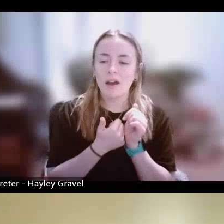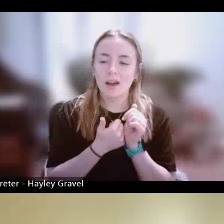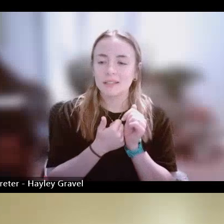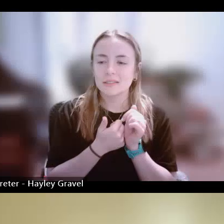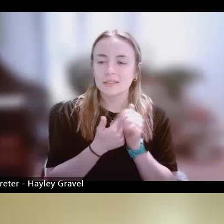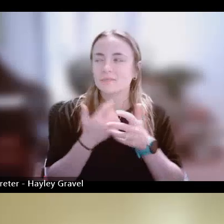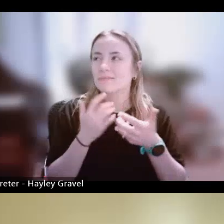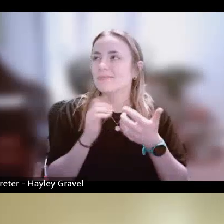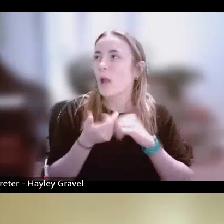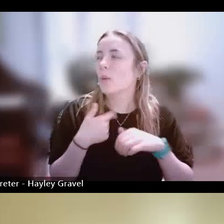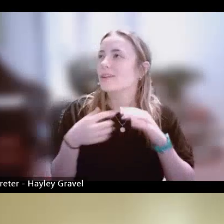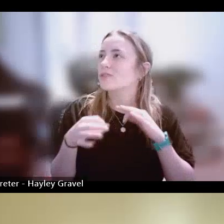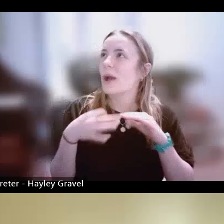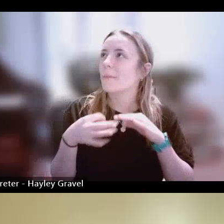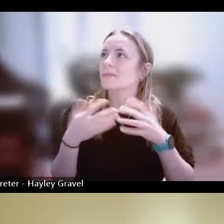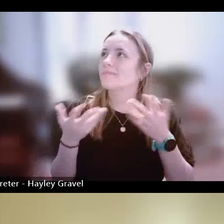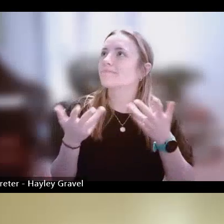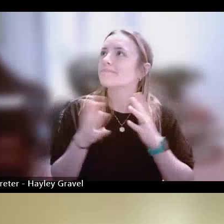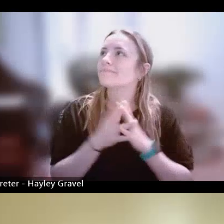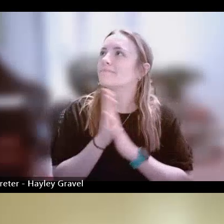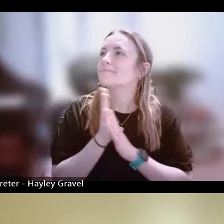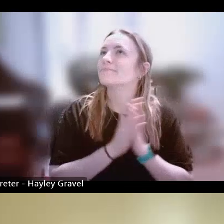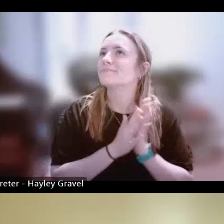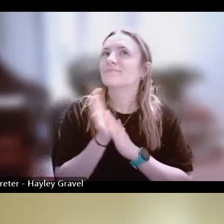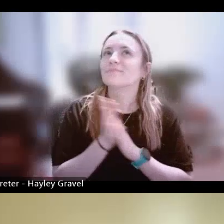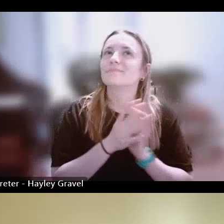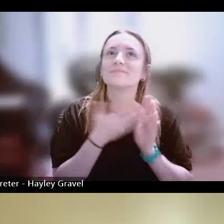know how do I describe it.